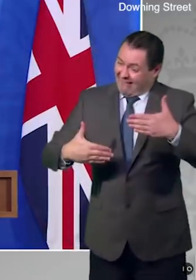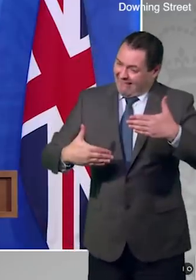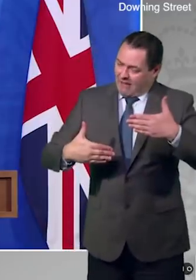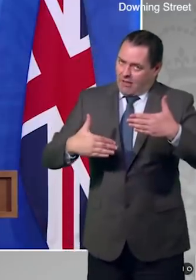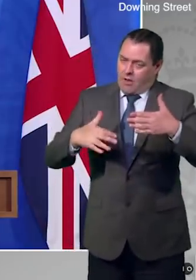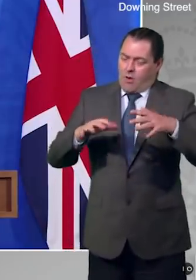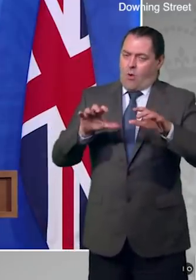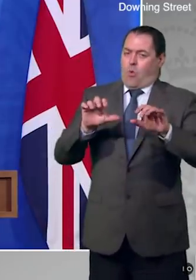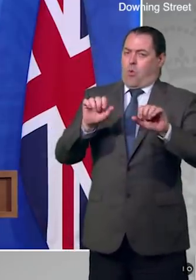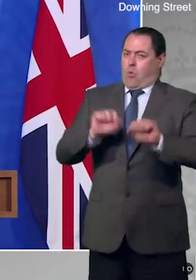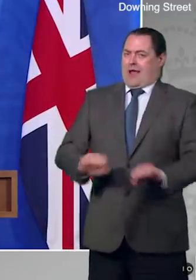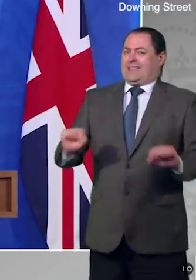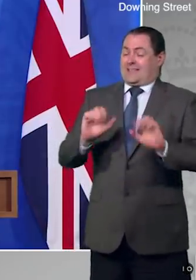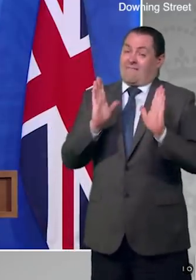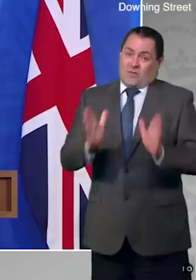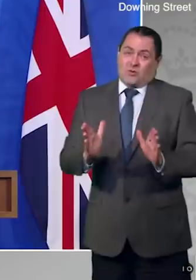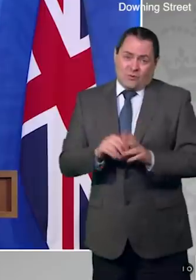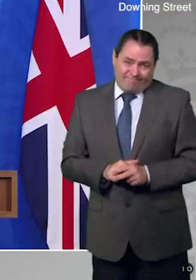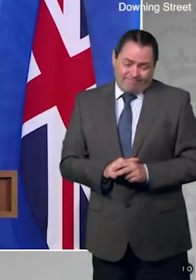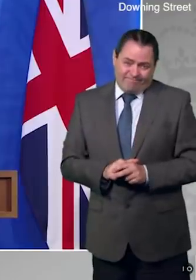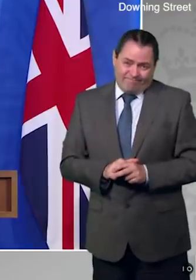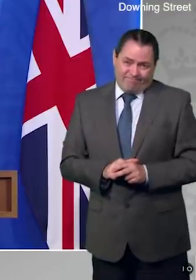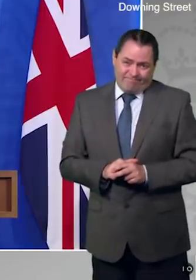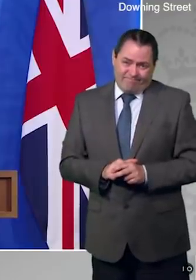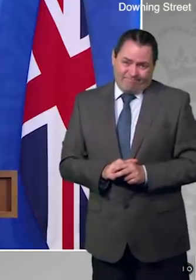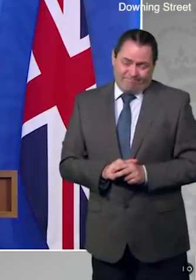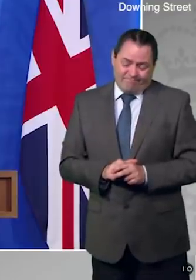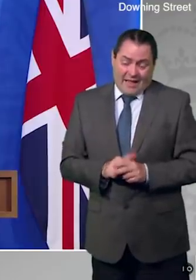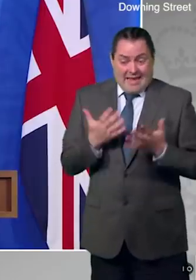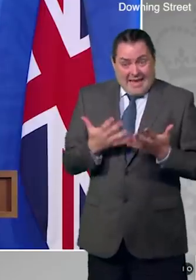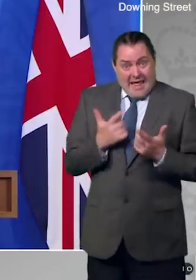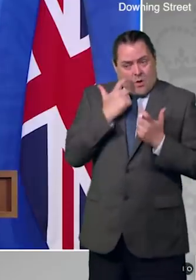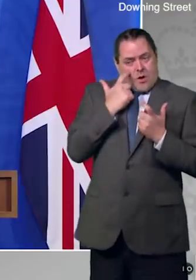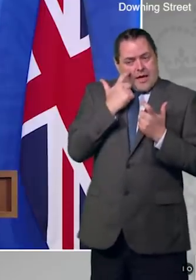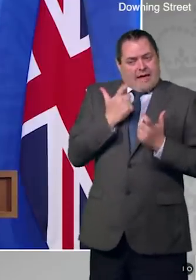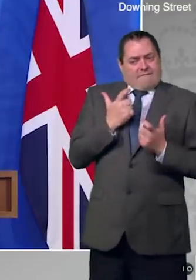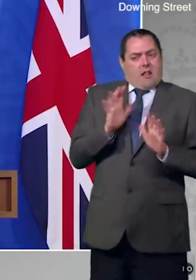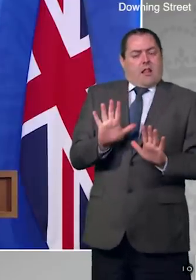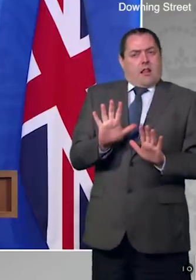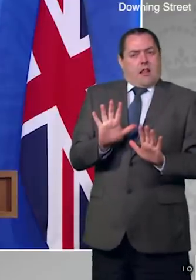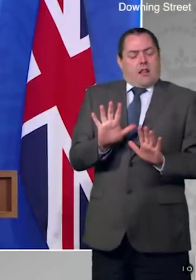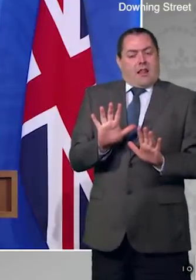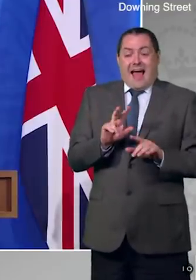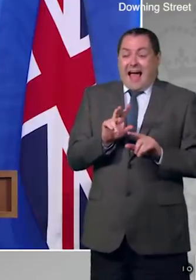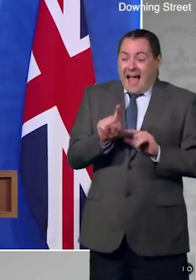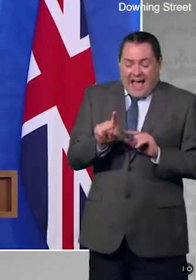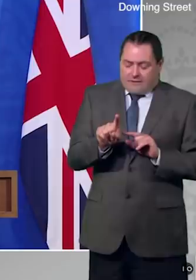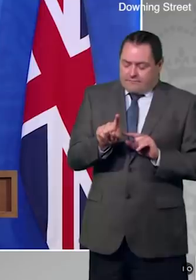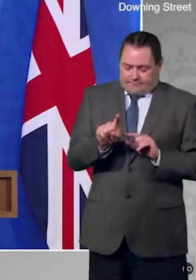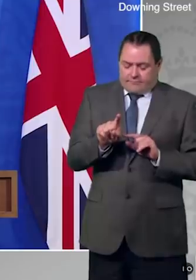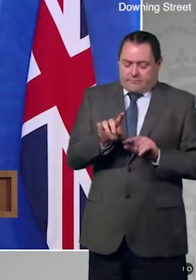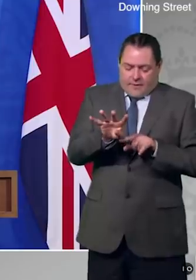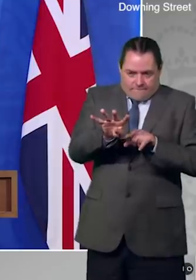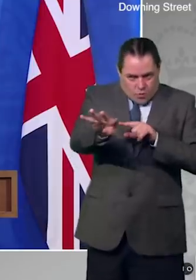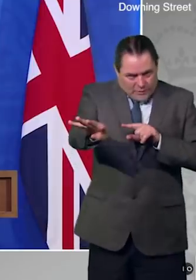because by being cautious now, we have the chance in the next 4 weeks to save many thousands of